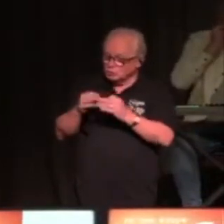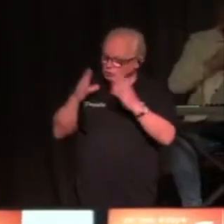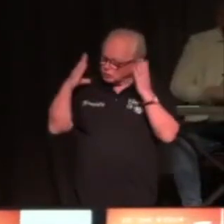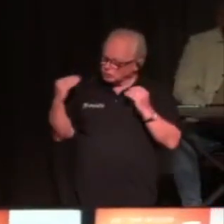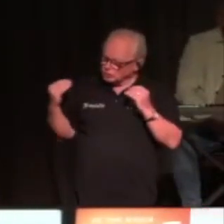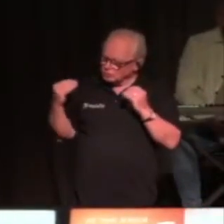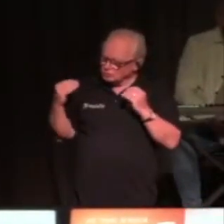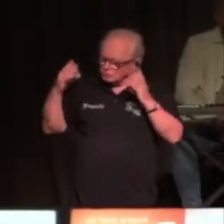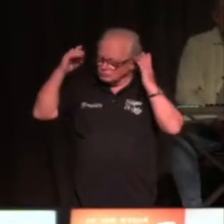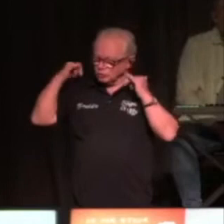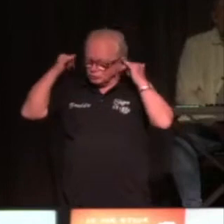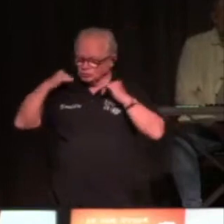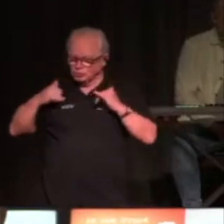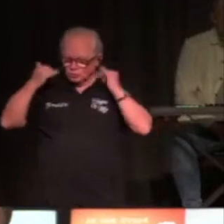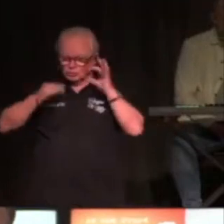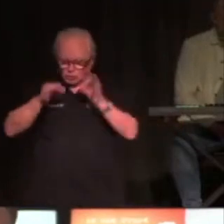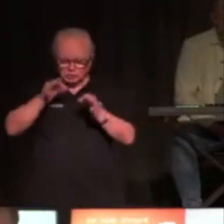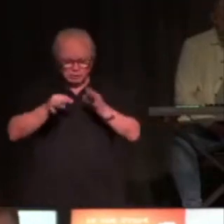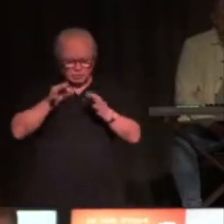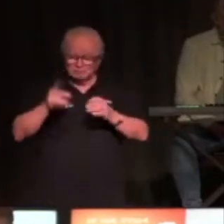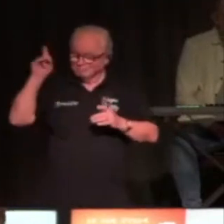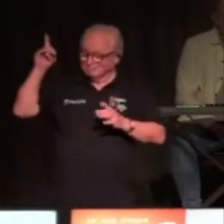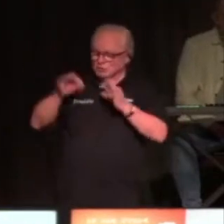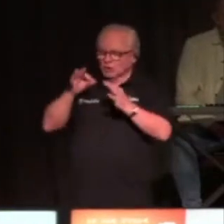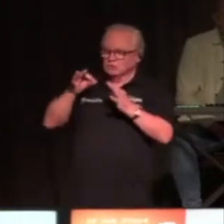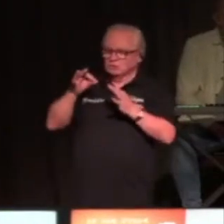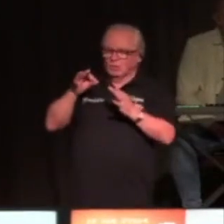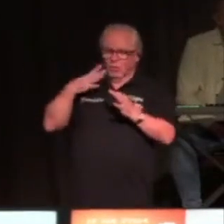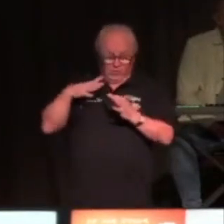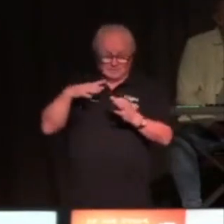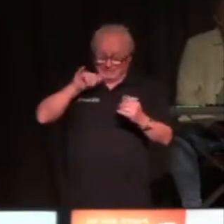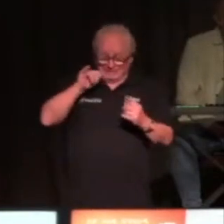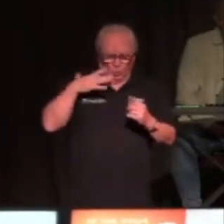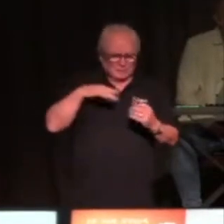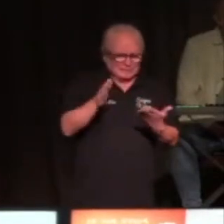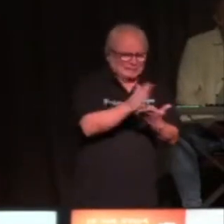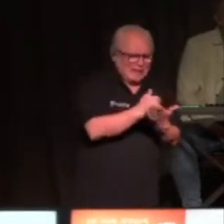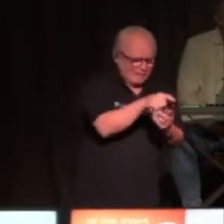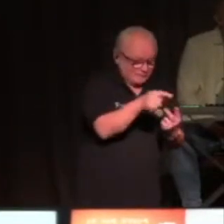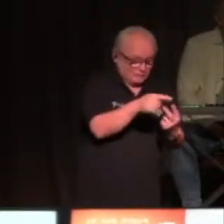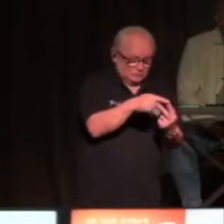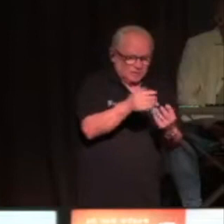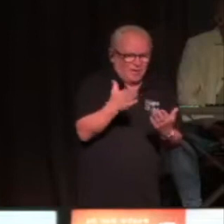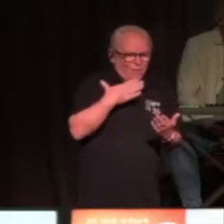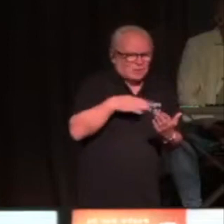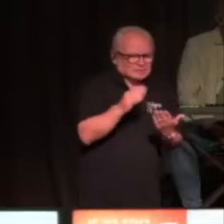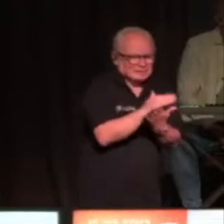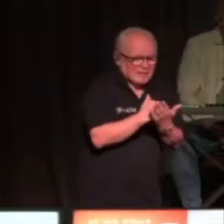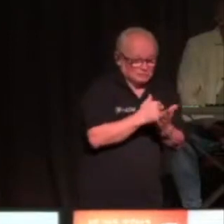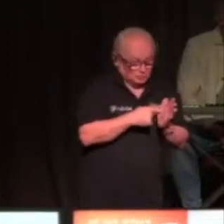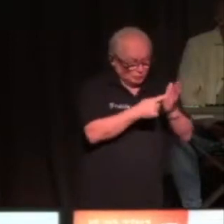And he's just as straight and committed in his judgment as he is in saving you. And he is so committed to saving you, sir. He has demonstrated